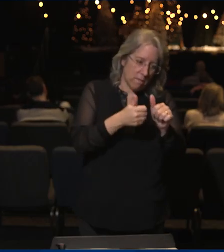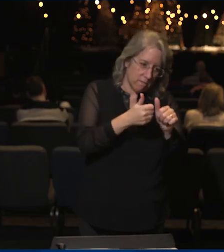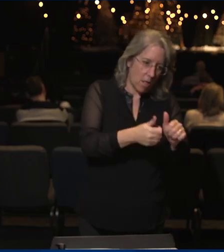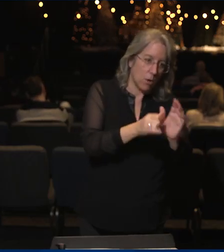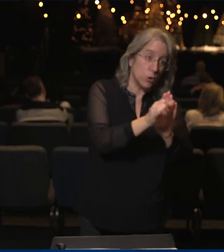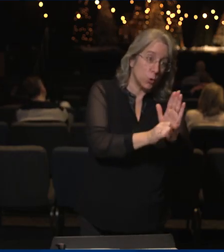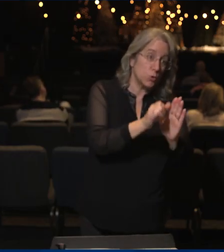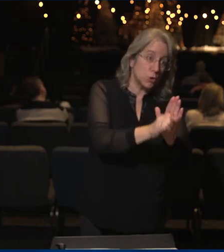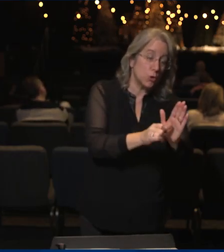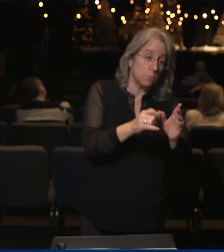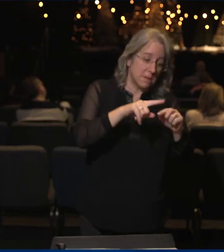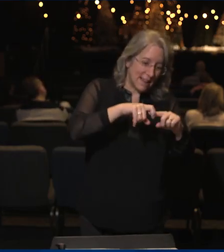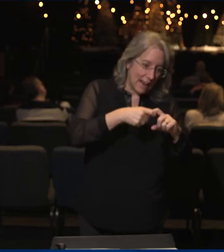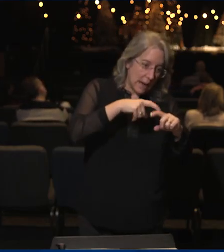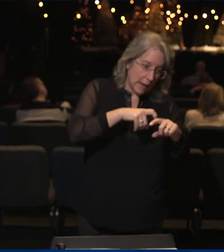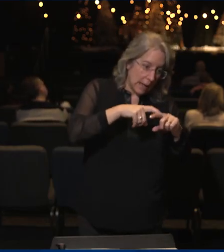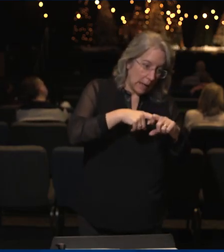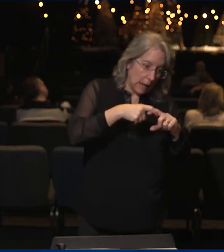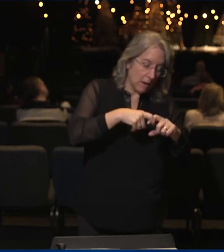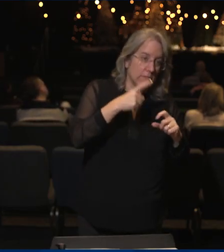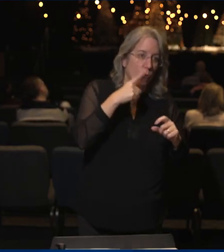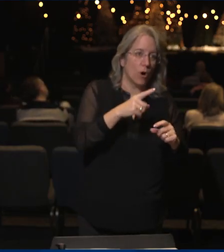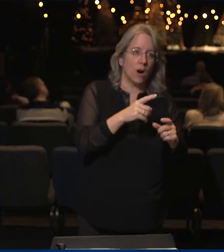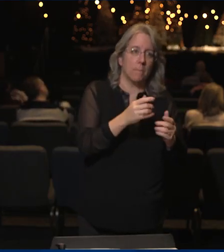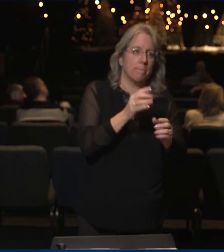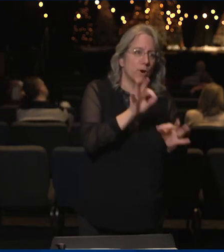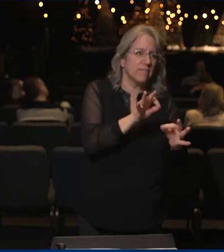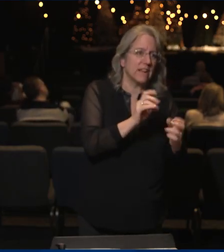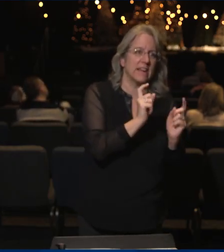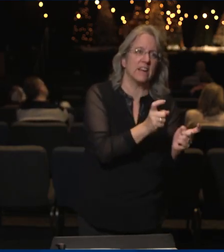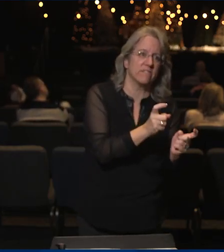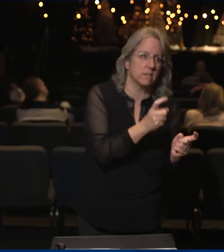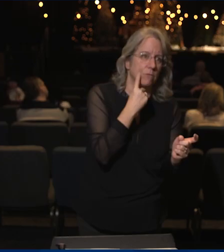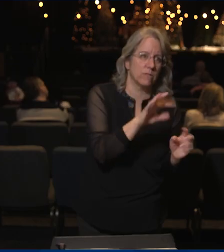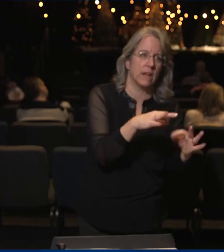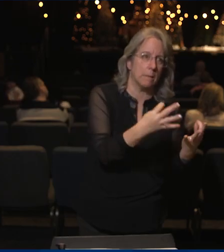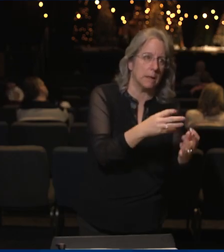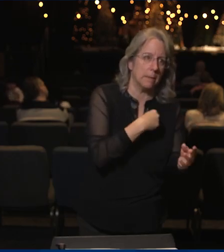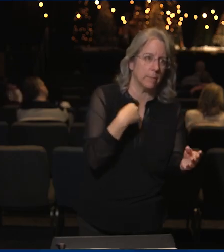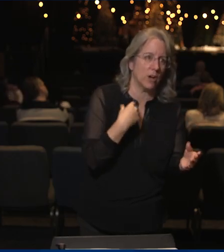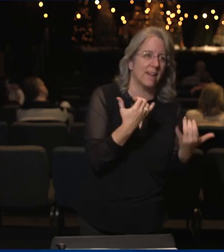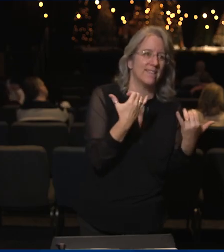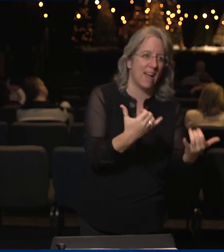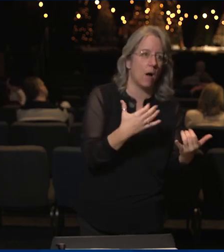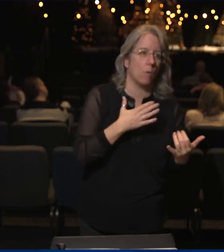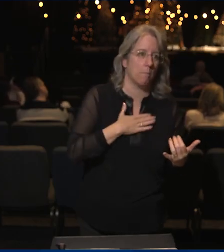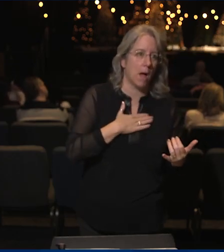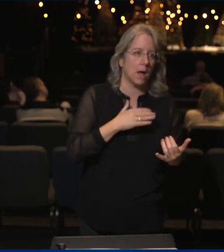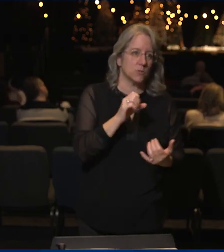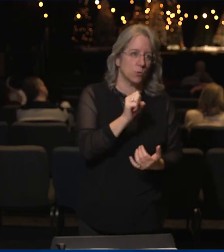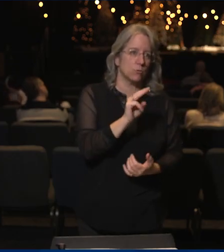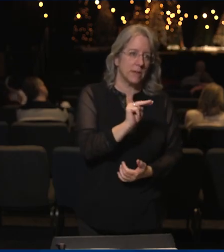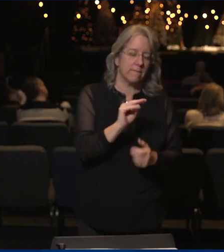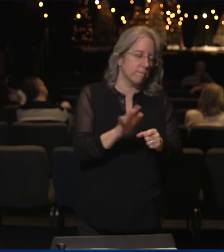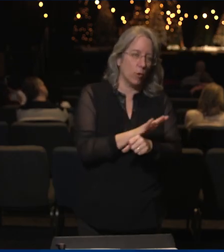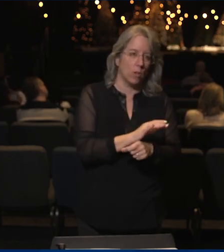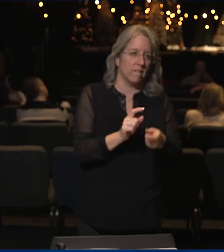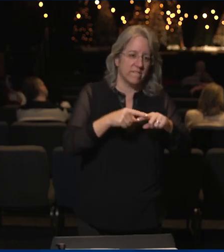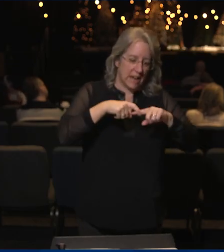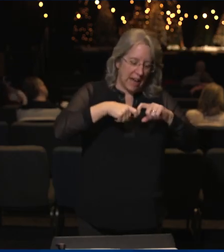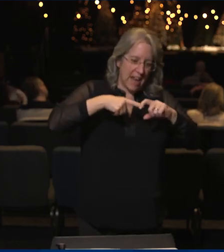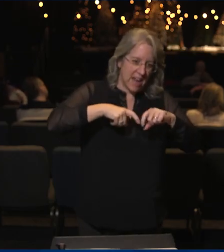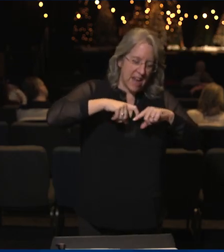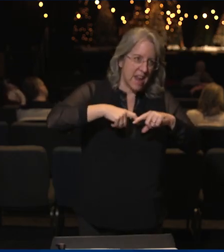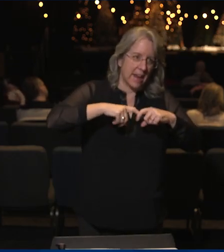now I have lots of knitting videos to watch. Super exciting. Anyway, your algorithms are changing from dog and